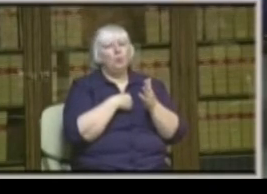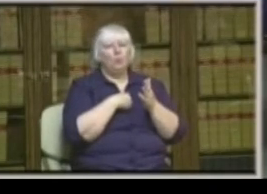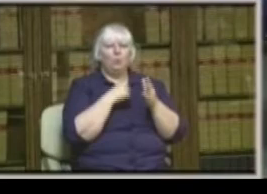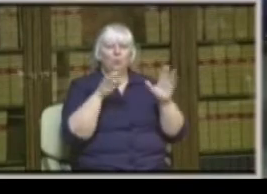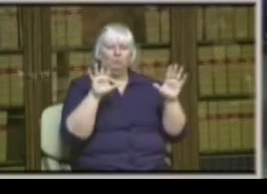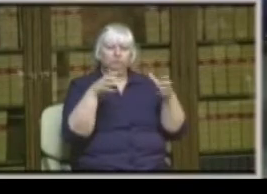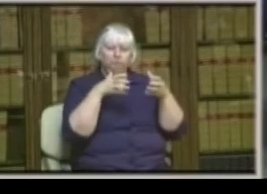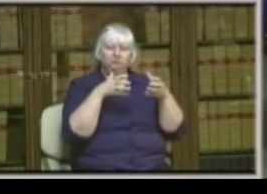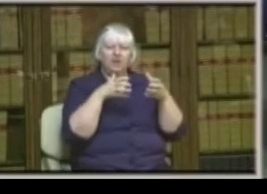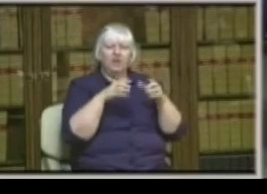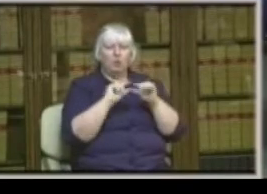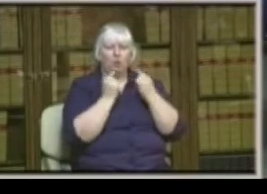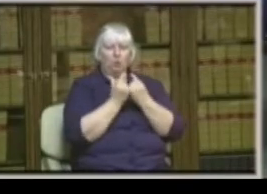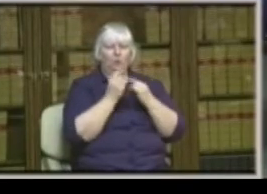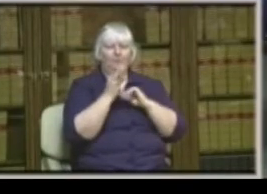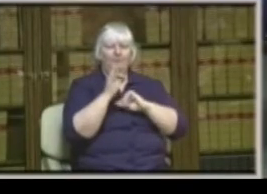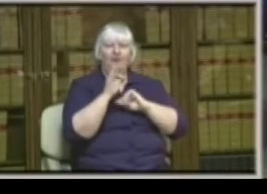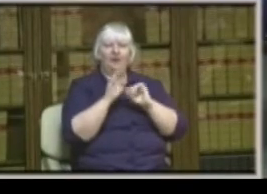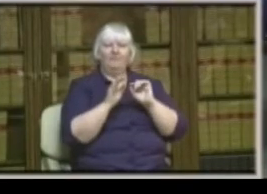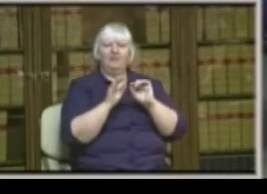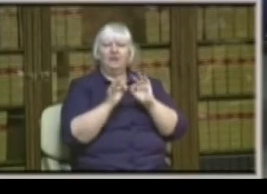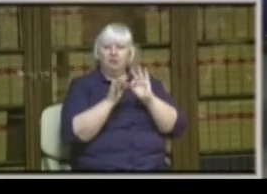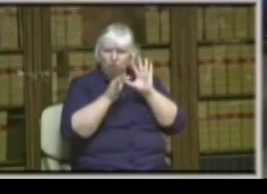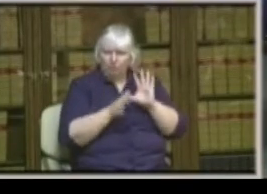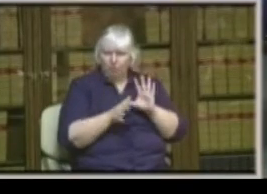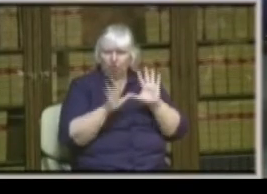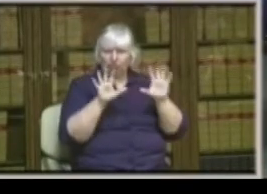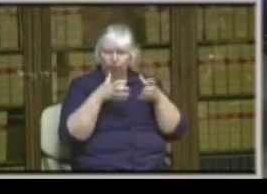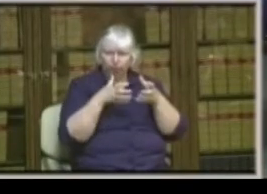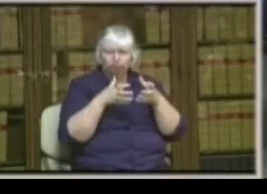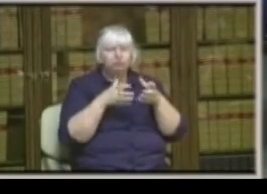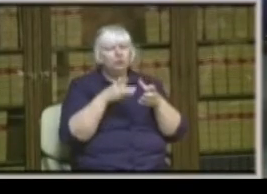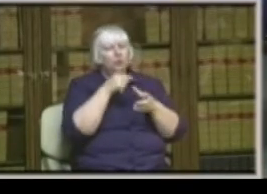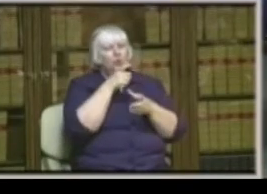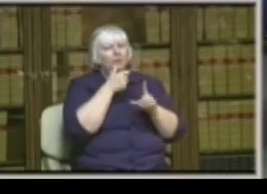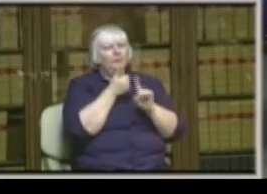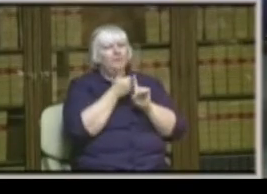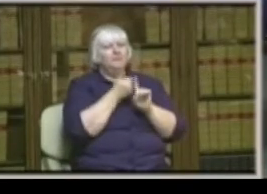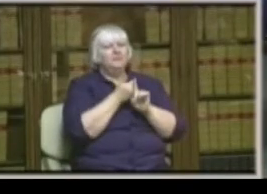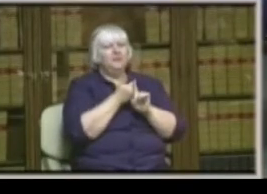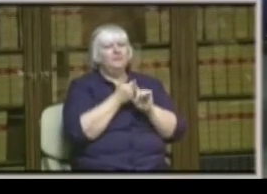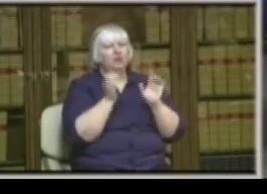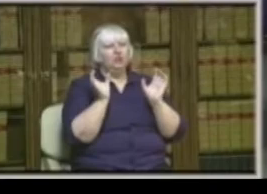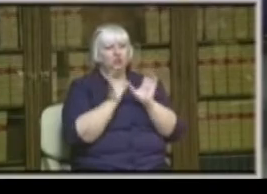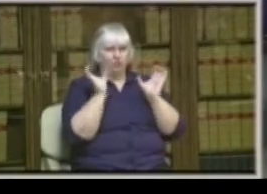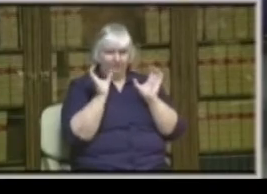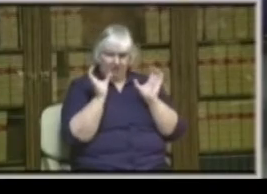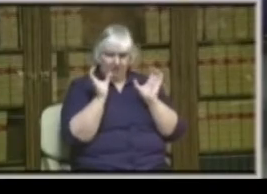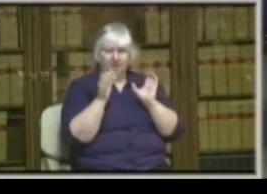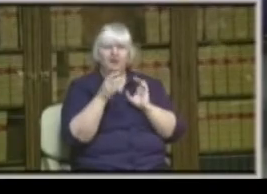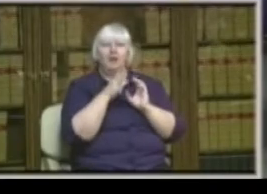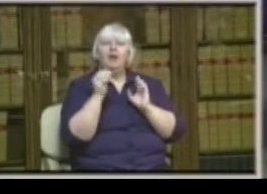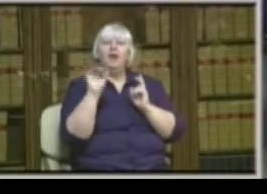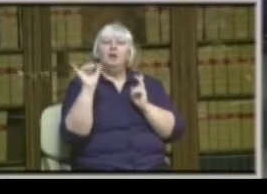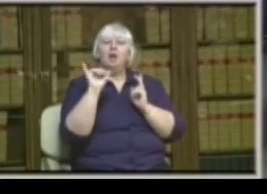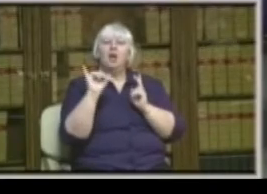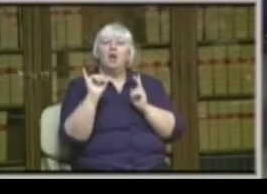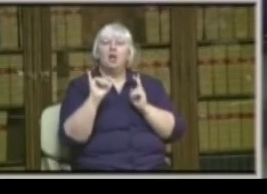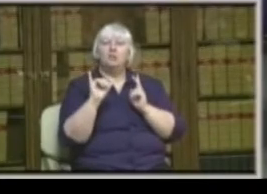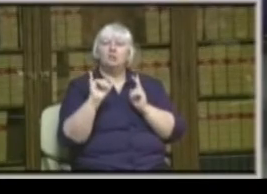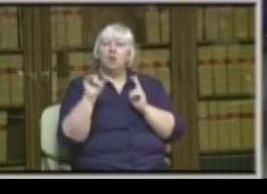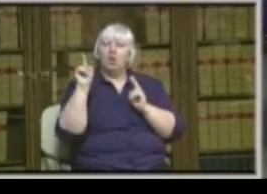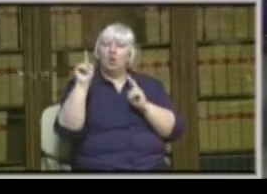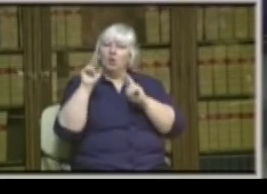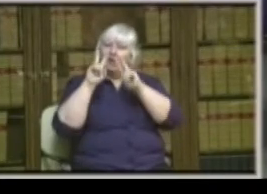group of sign language interpreters who are certified and also assessment experts